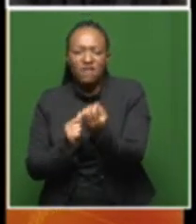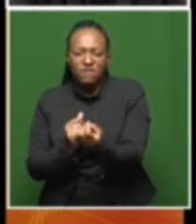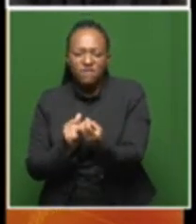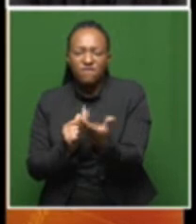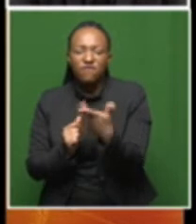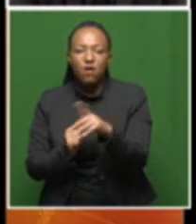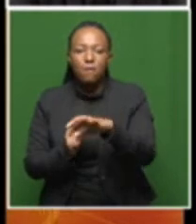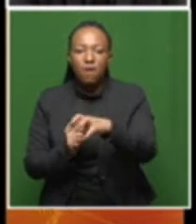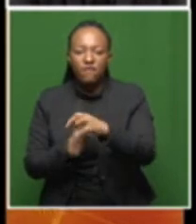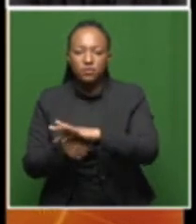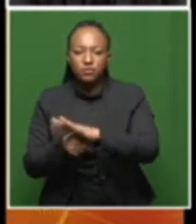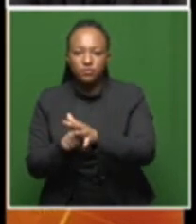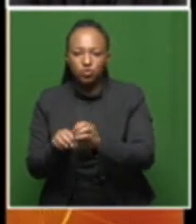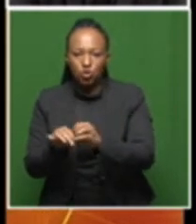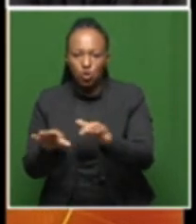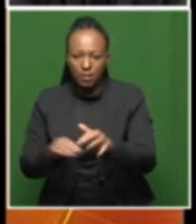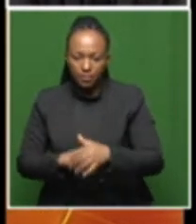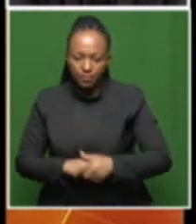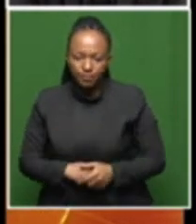number of cases. Yeah.